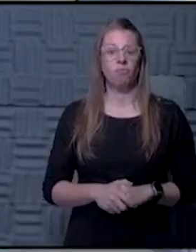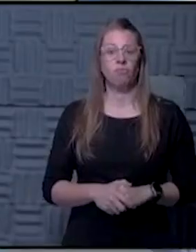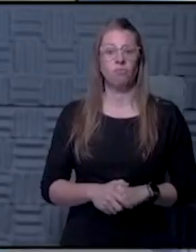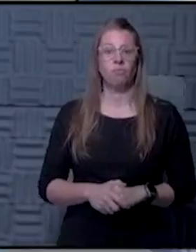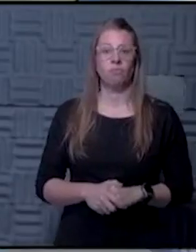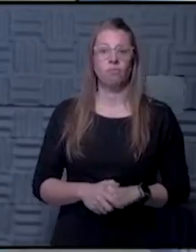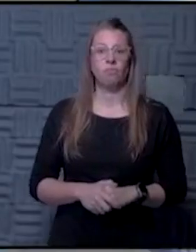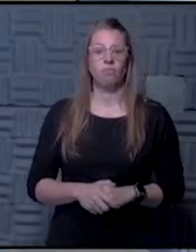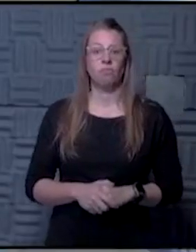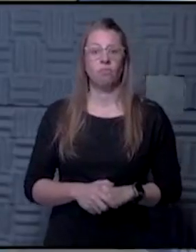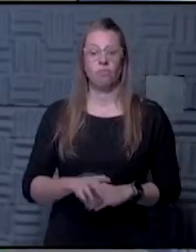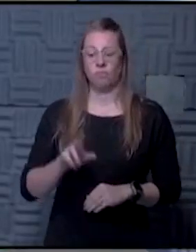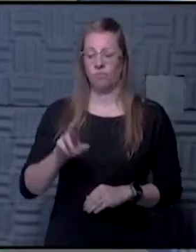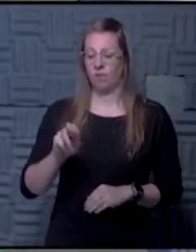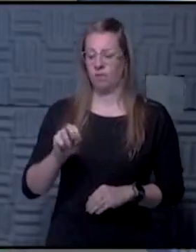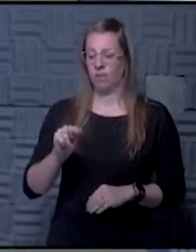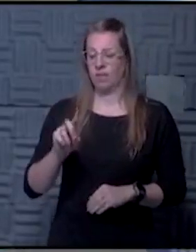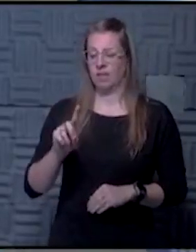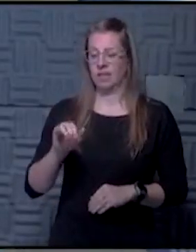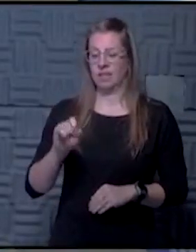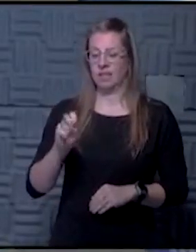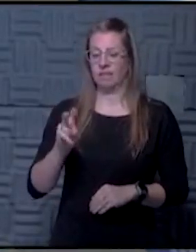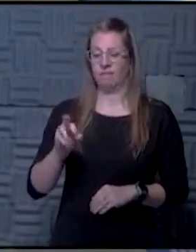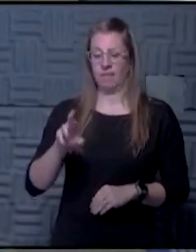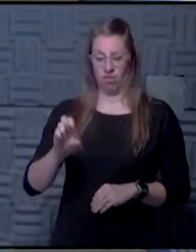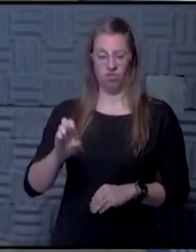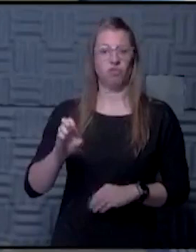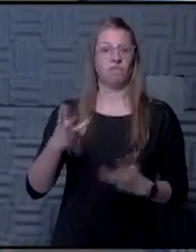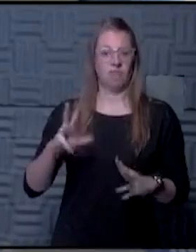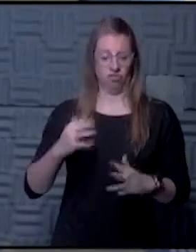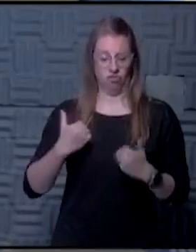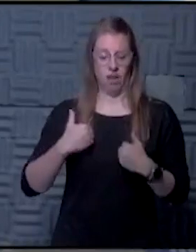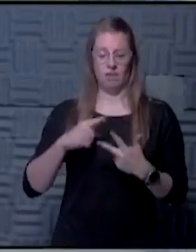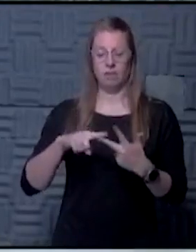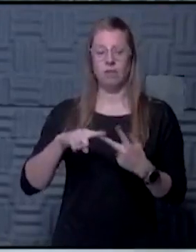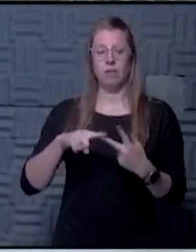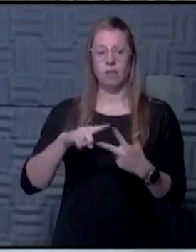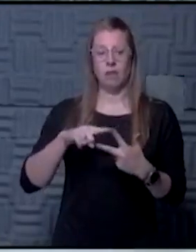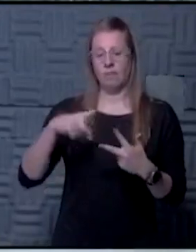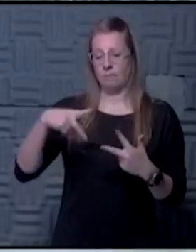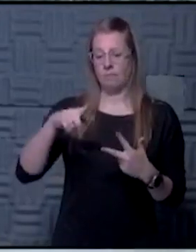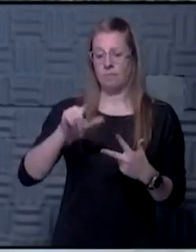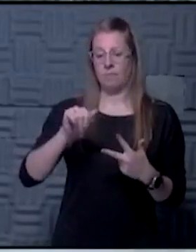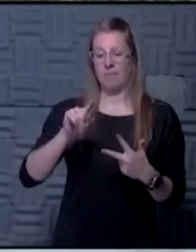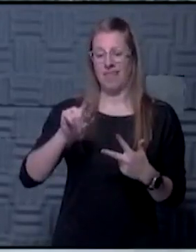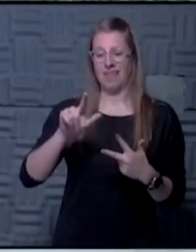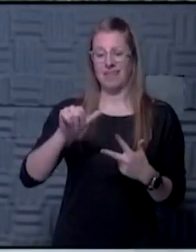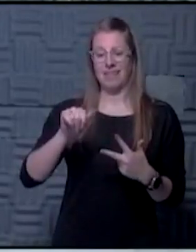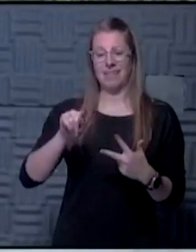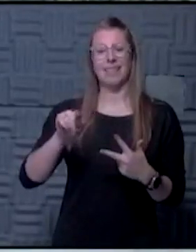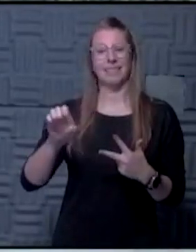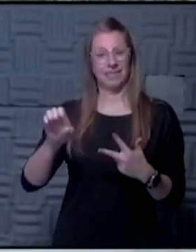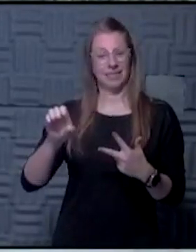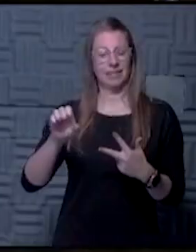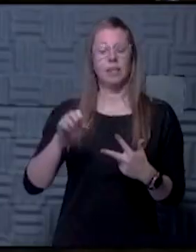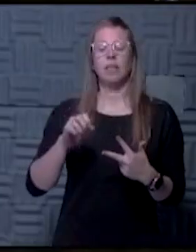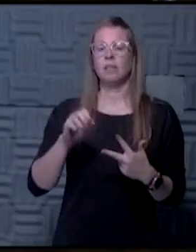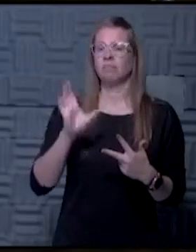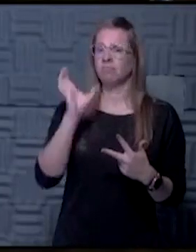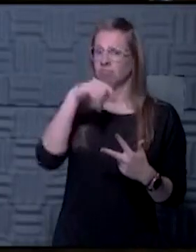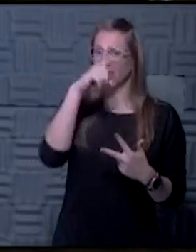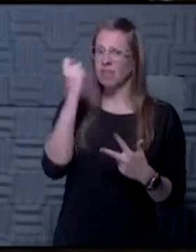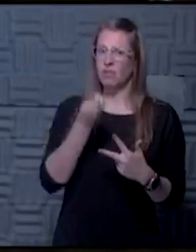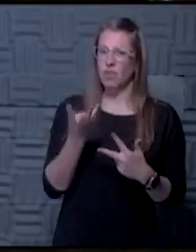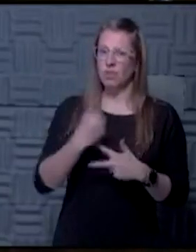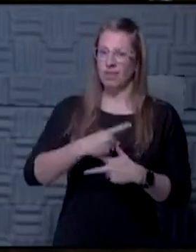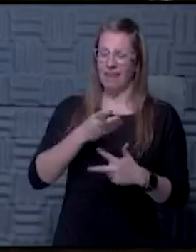through the remdesivir. I also did the 2 units of platelets. And it's kind of strange because a couple